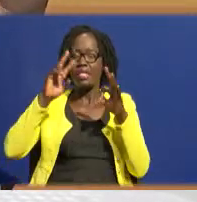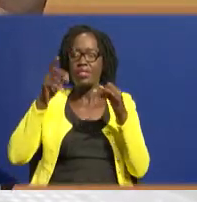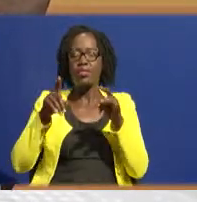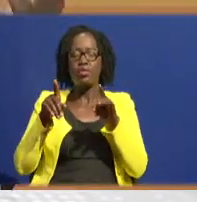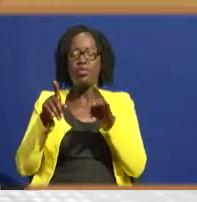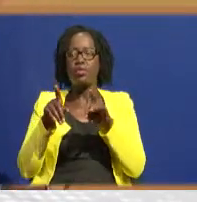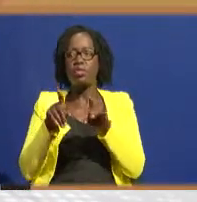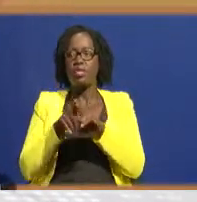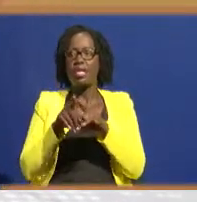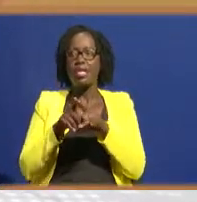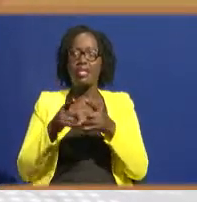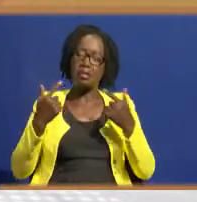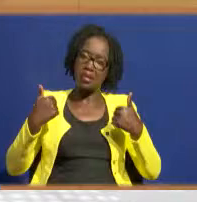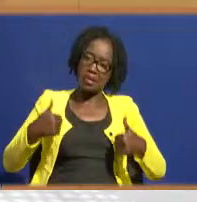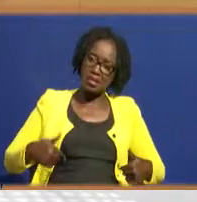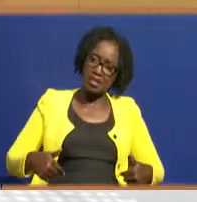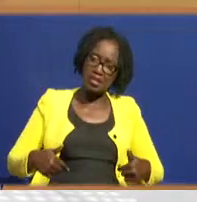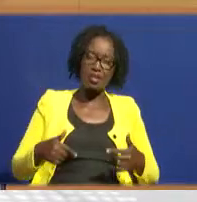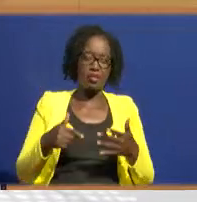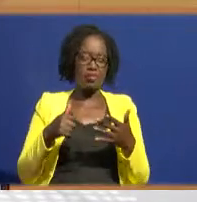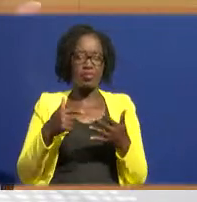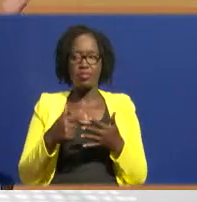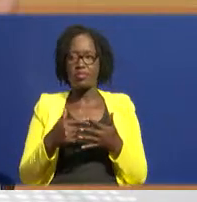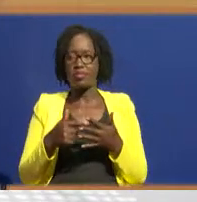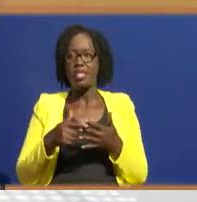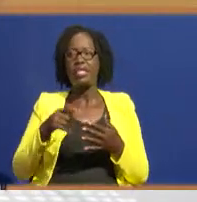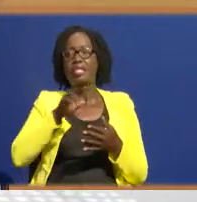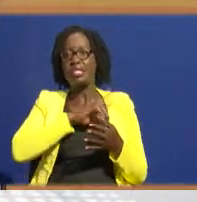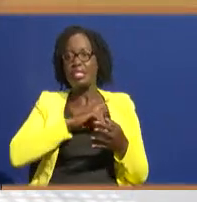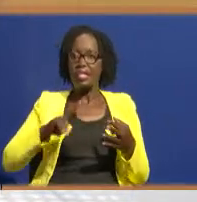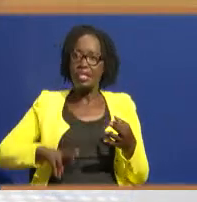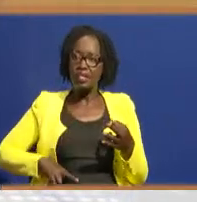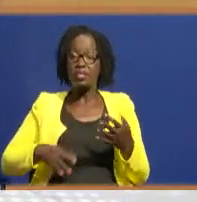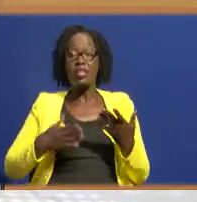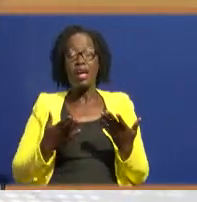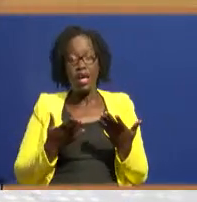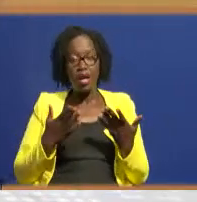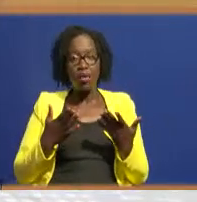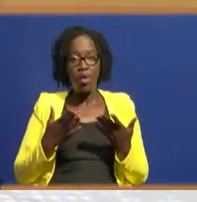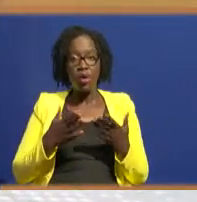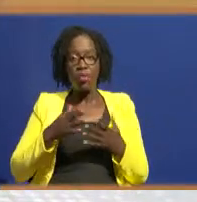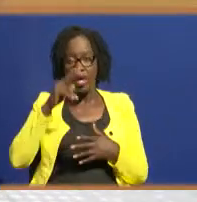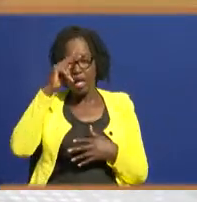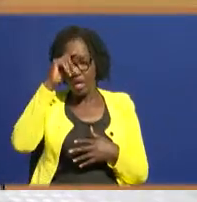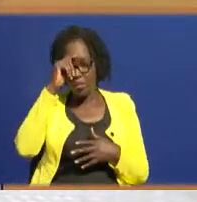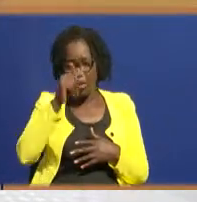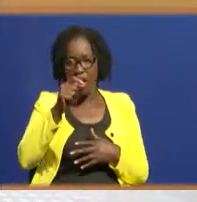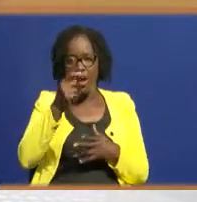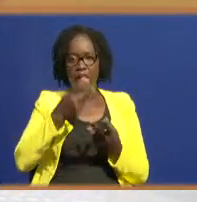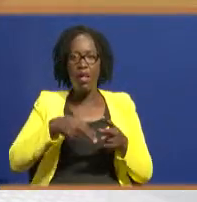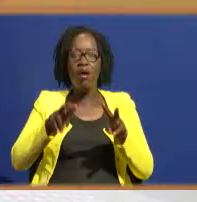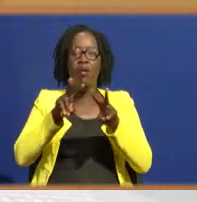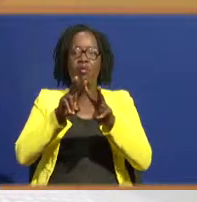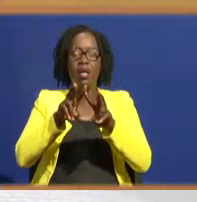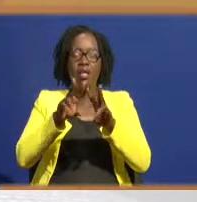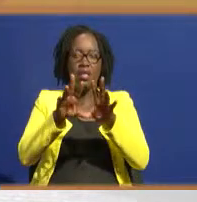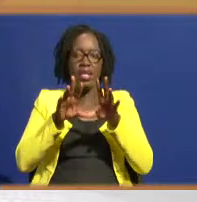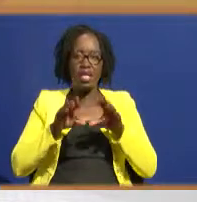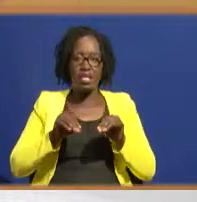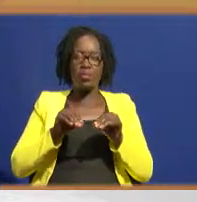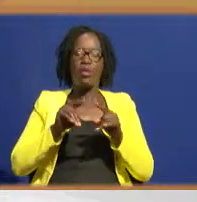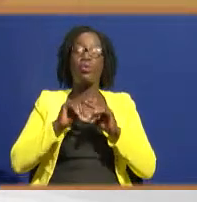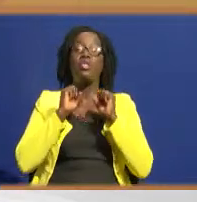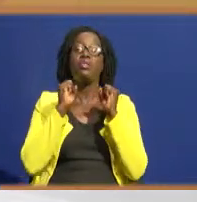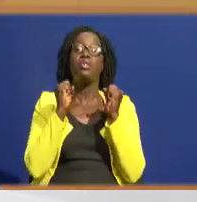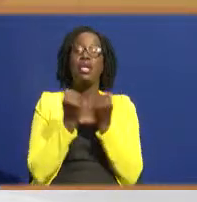in terms of their dressing, in terms of their religion, how they're supposed to uphold the values that are acceptable to